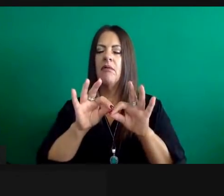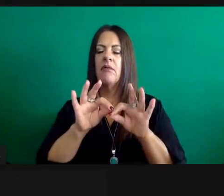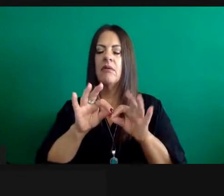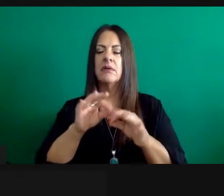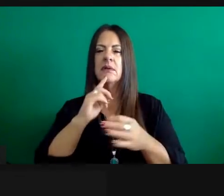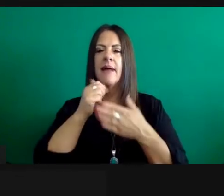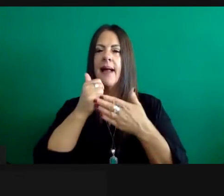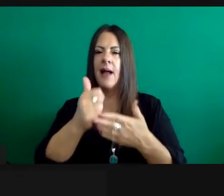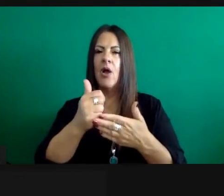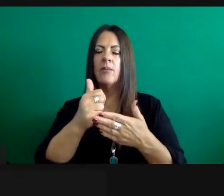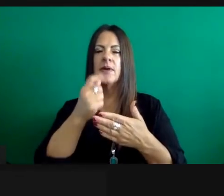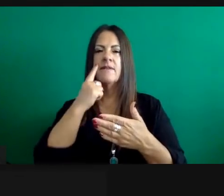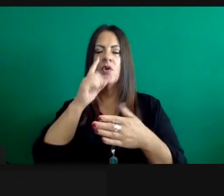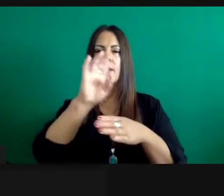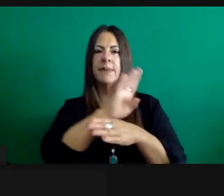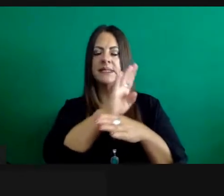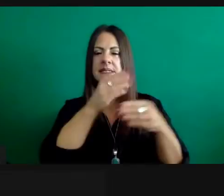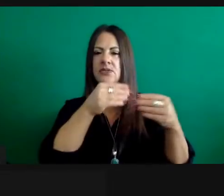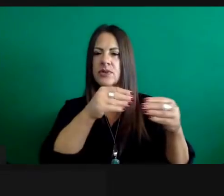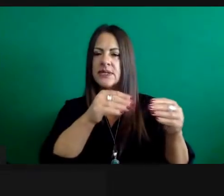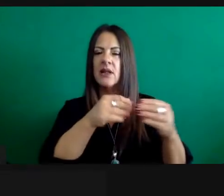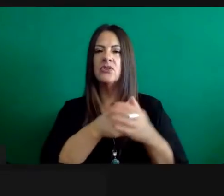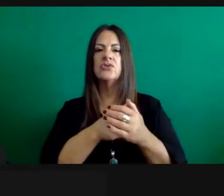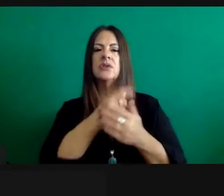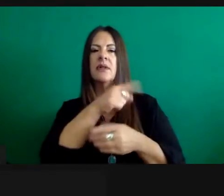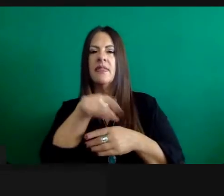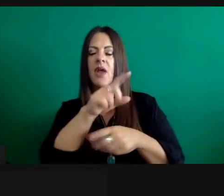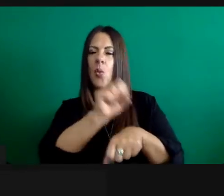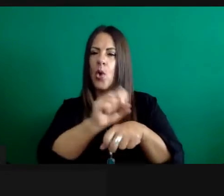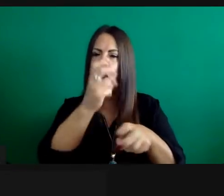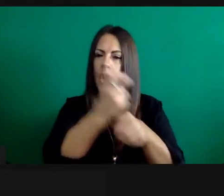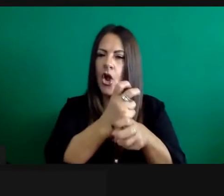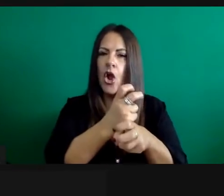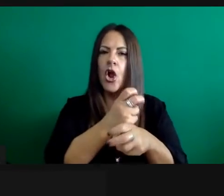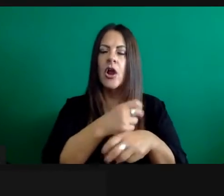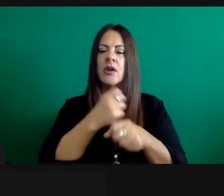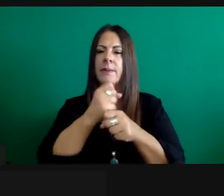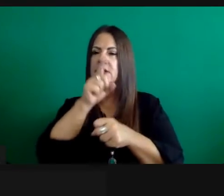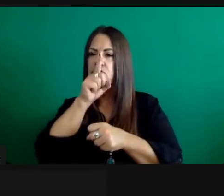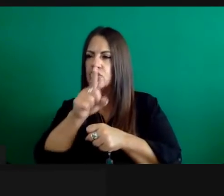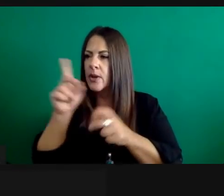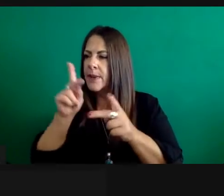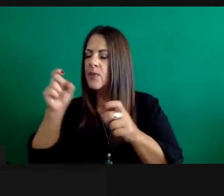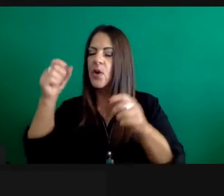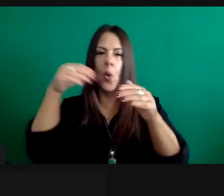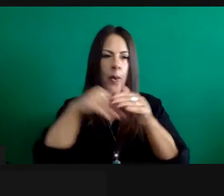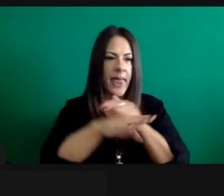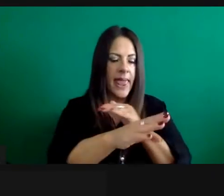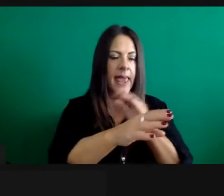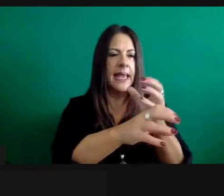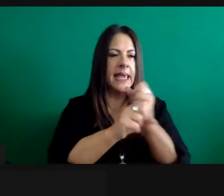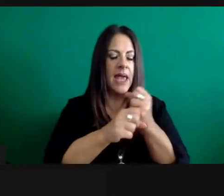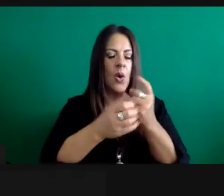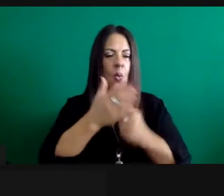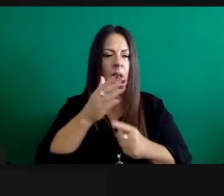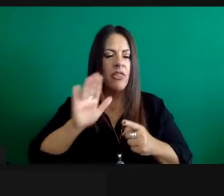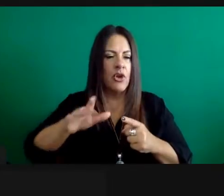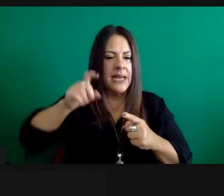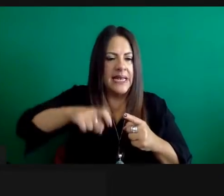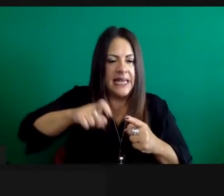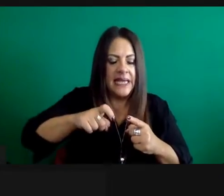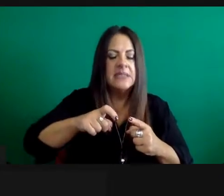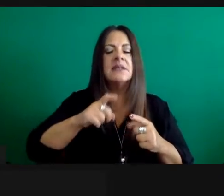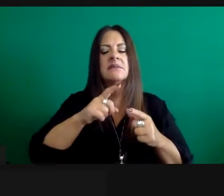for retailers, but really working hard to make sure that people can get their essential retail needs taken care